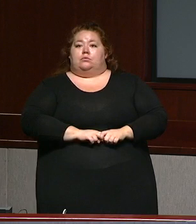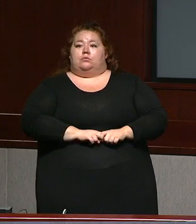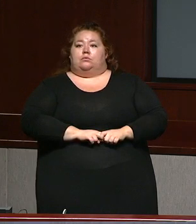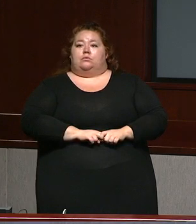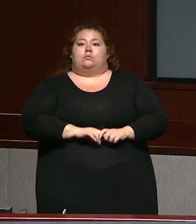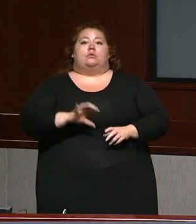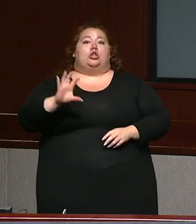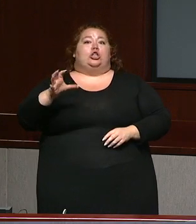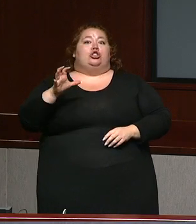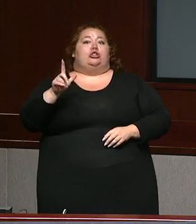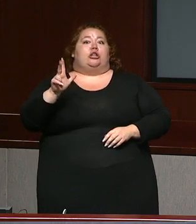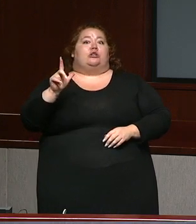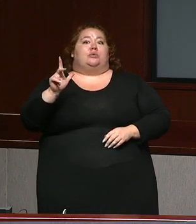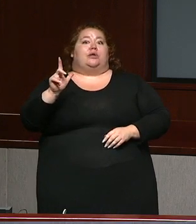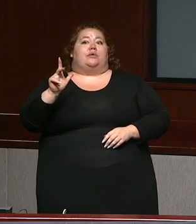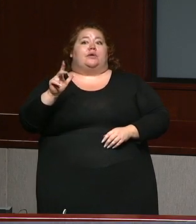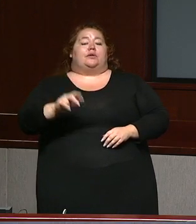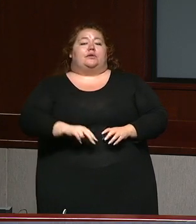and Channel 23.